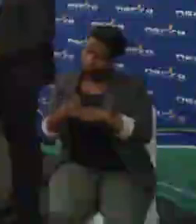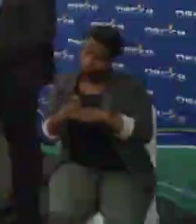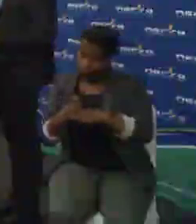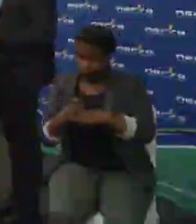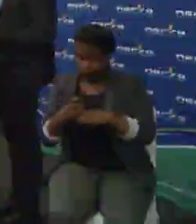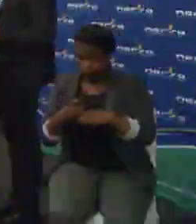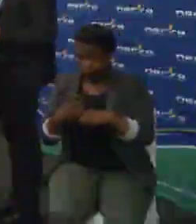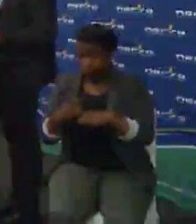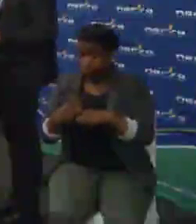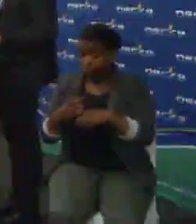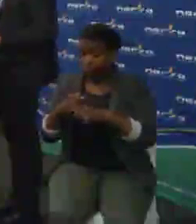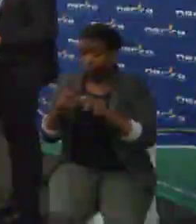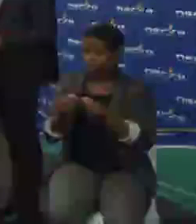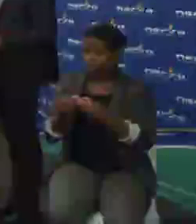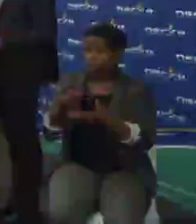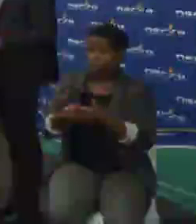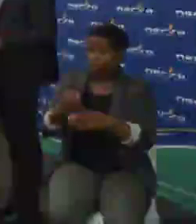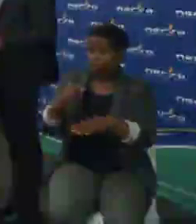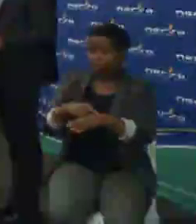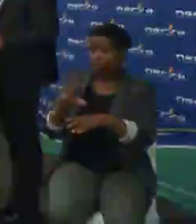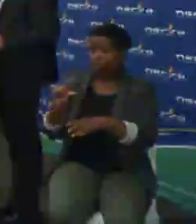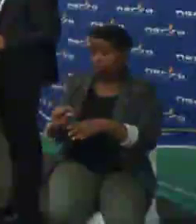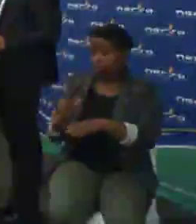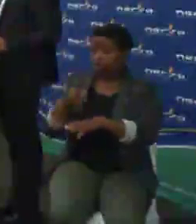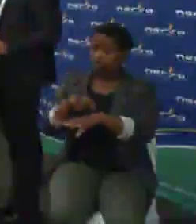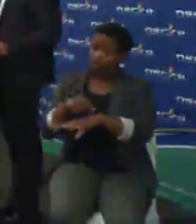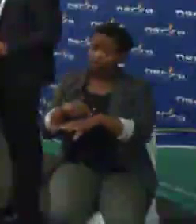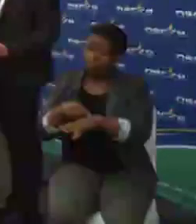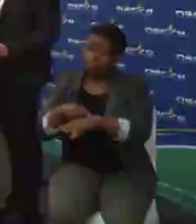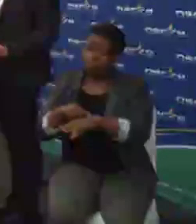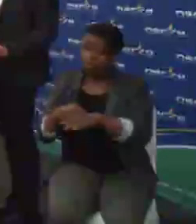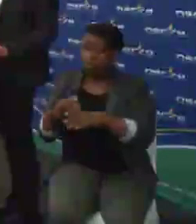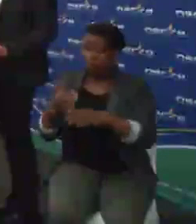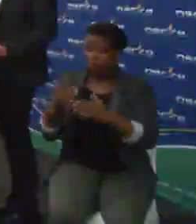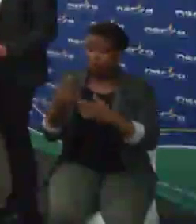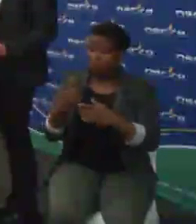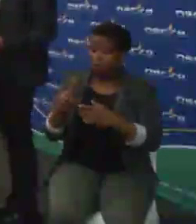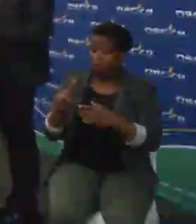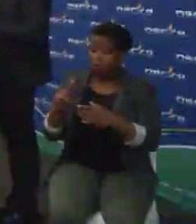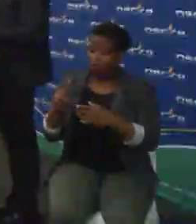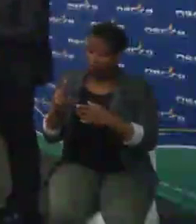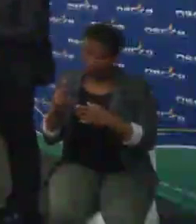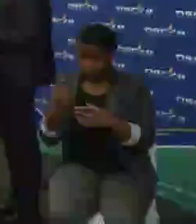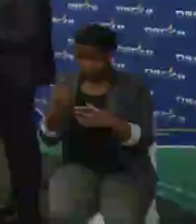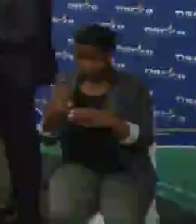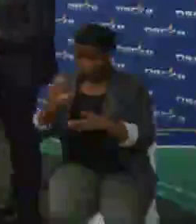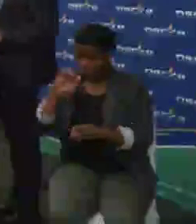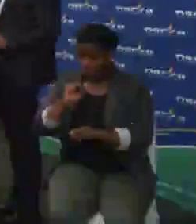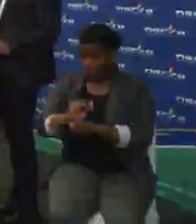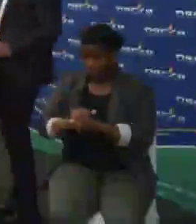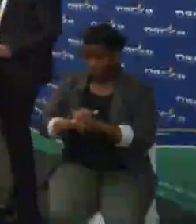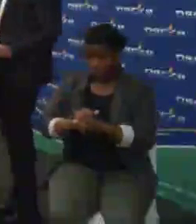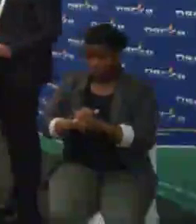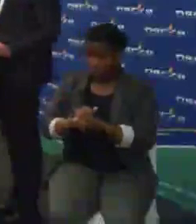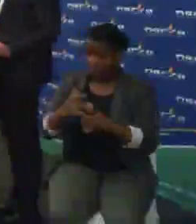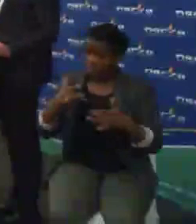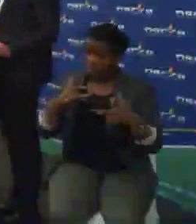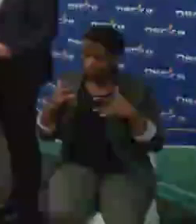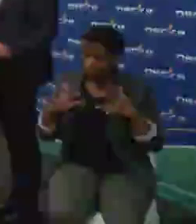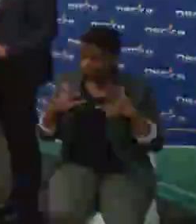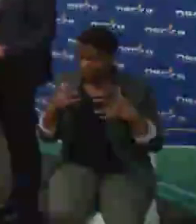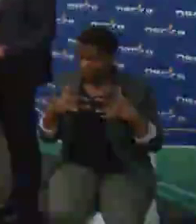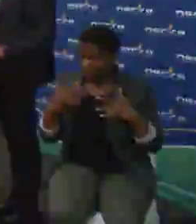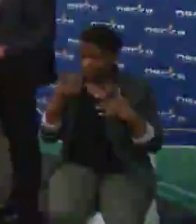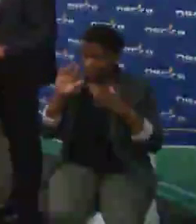in this limited space and time. So if the board is willing, we will make that submission. But summarized briefly, our concern is not so much